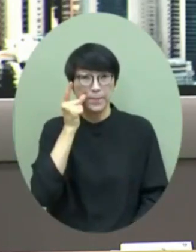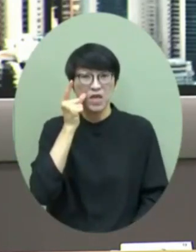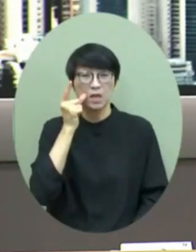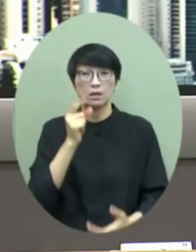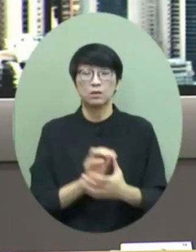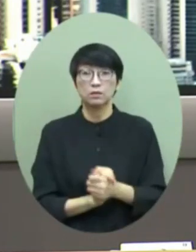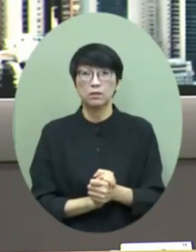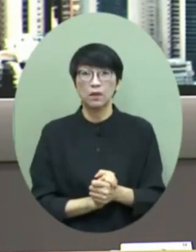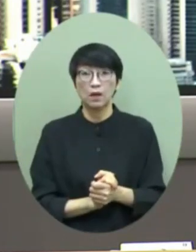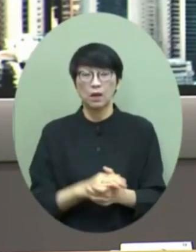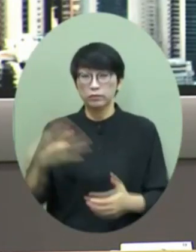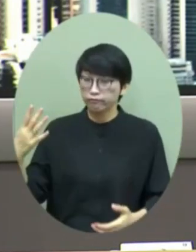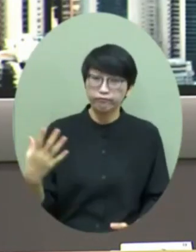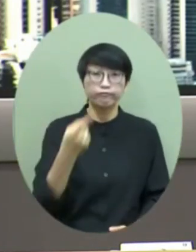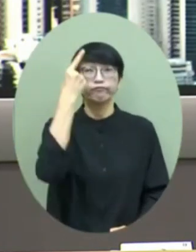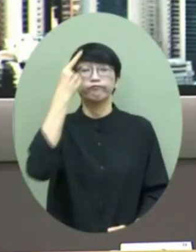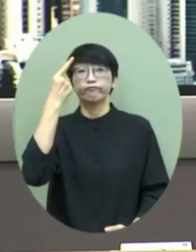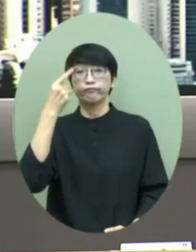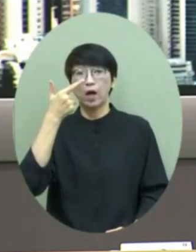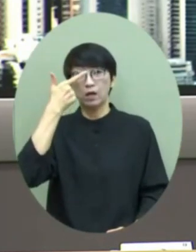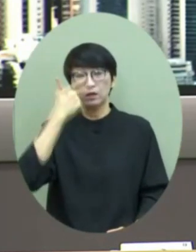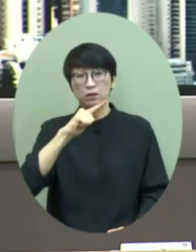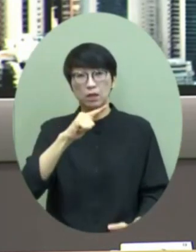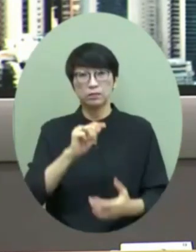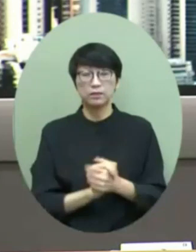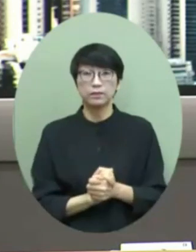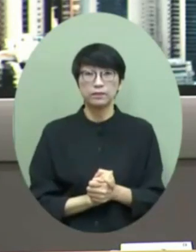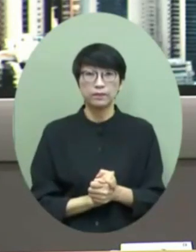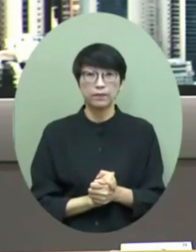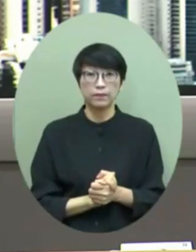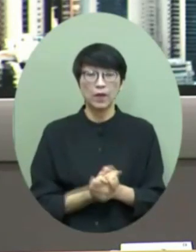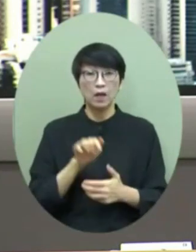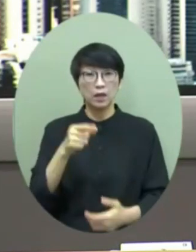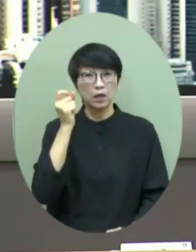two systems is totally unique